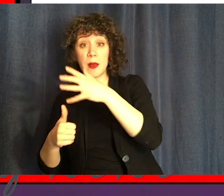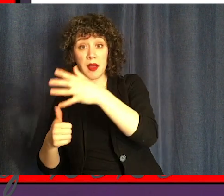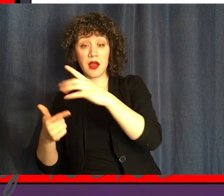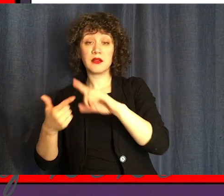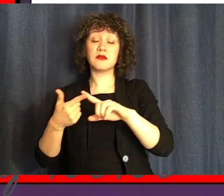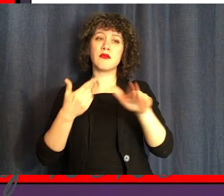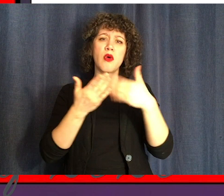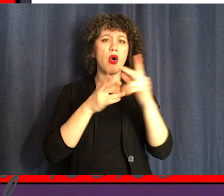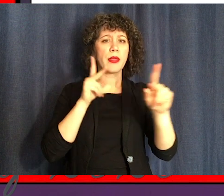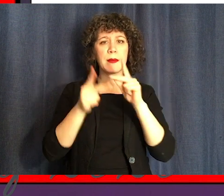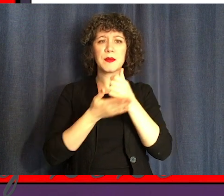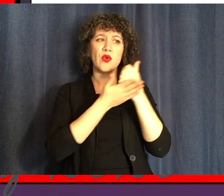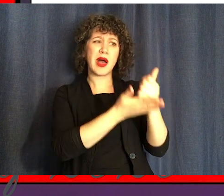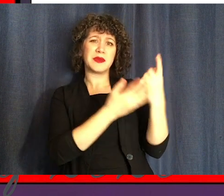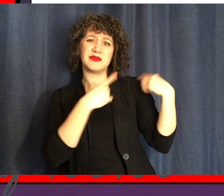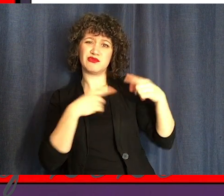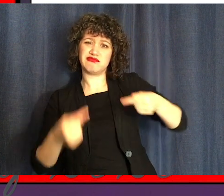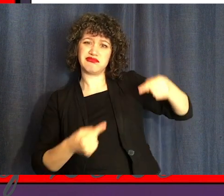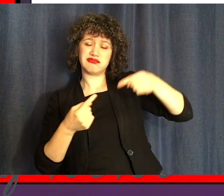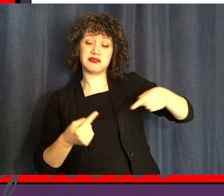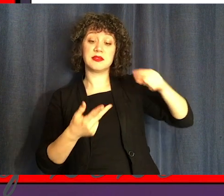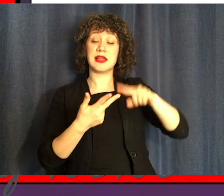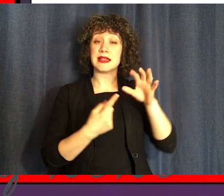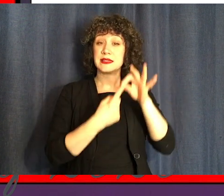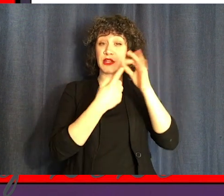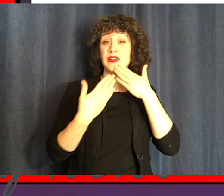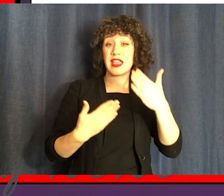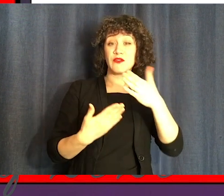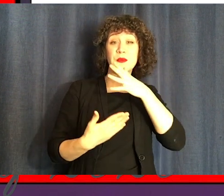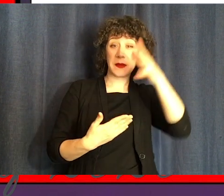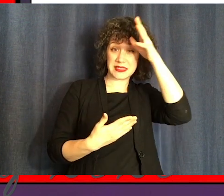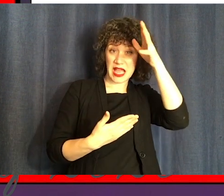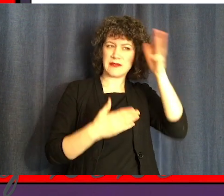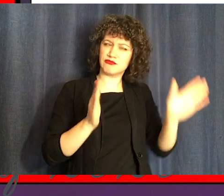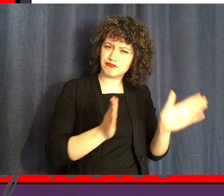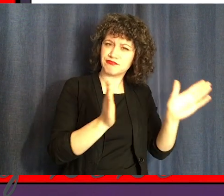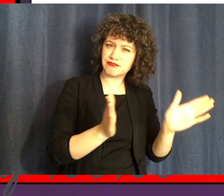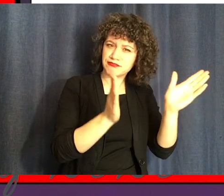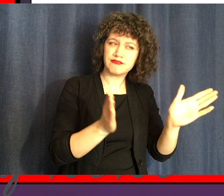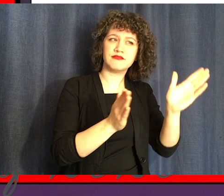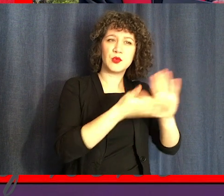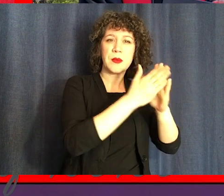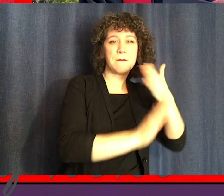and a special thank you to his mom and dad for pushing him to better himself.